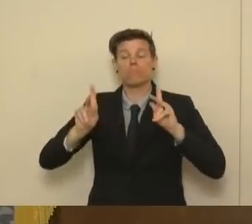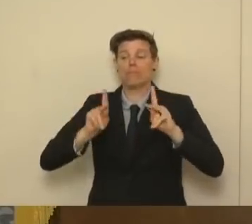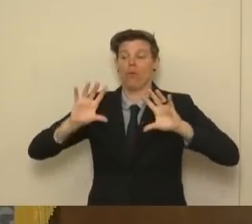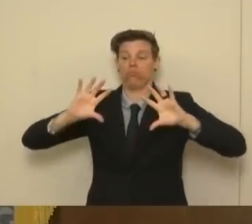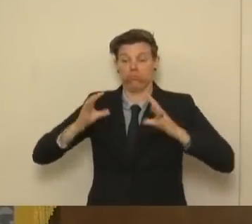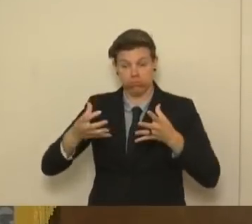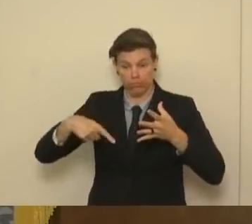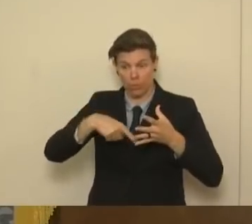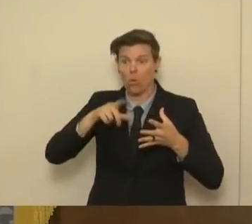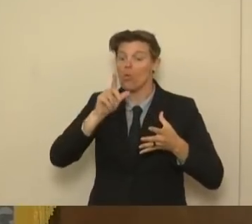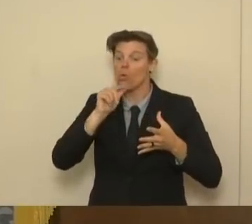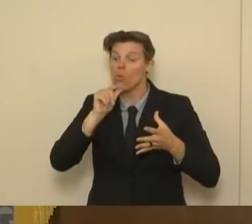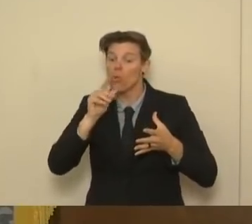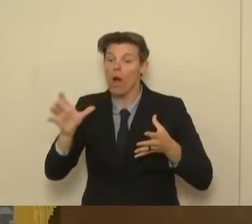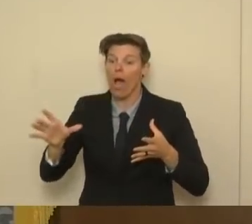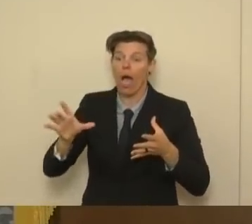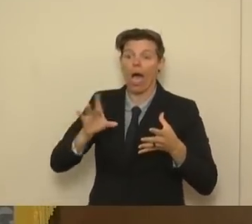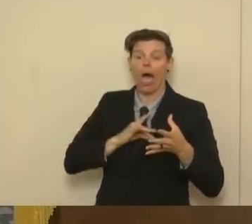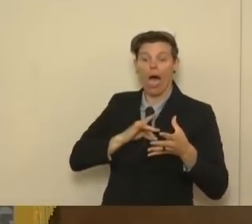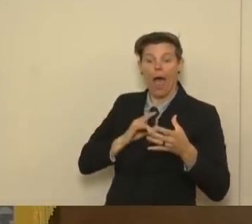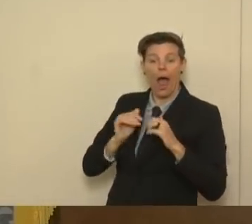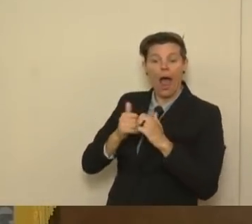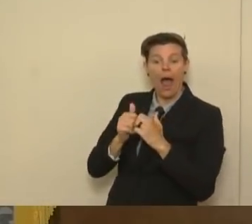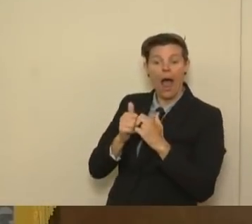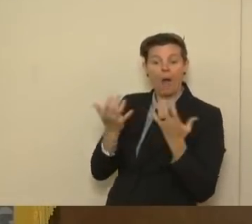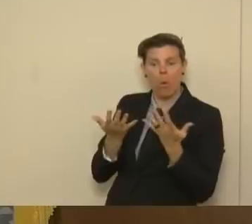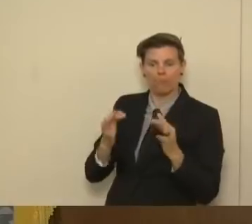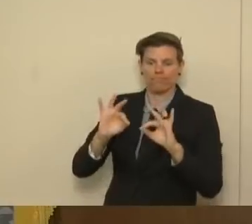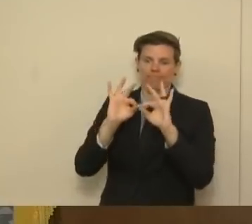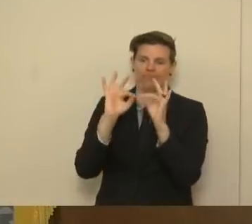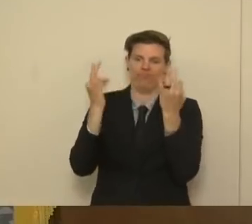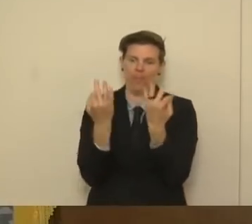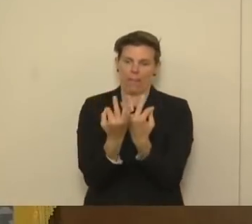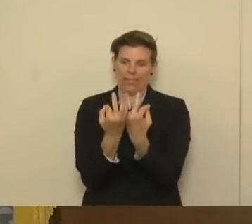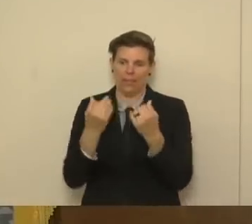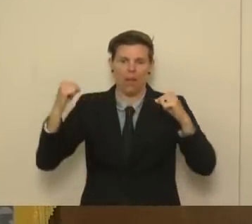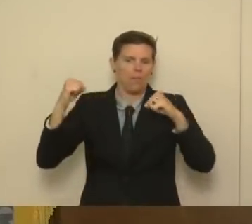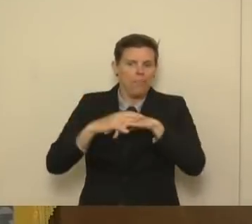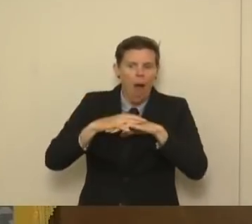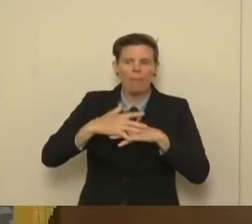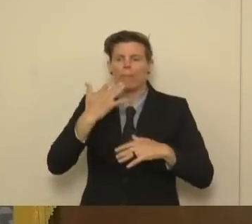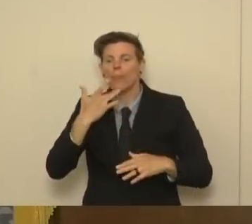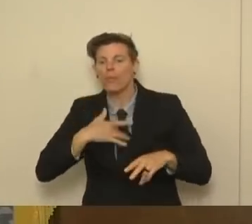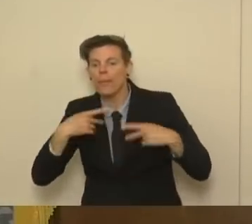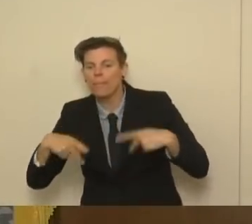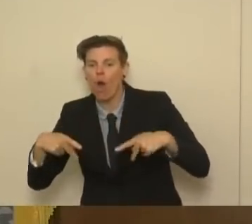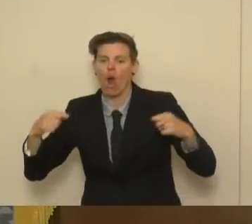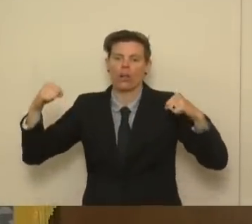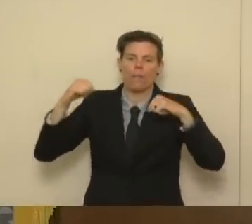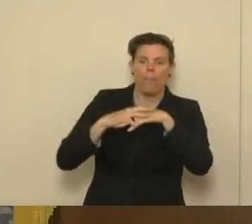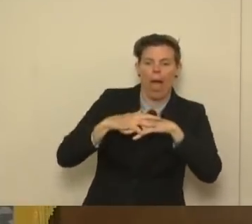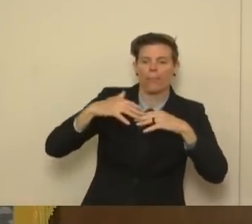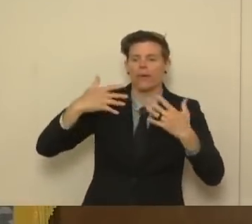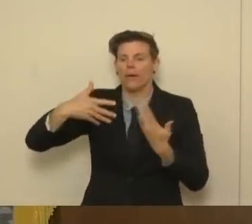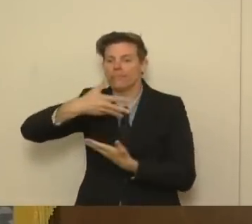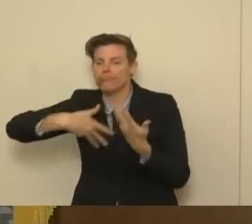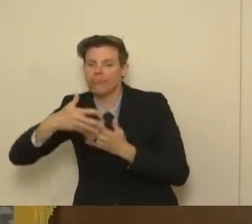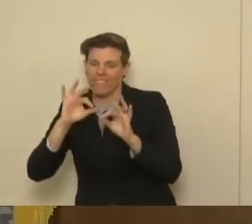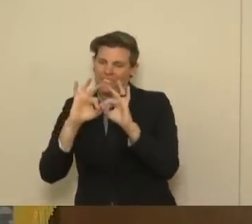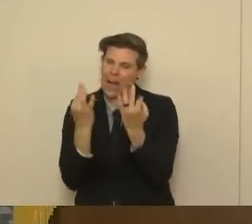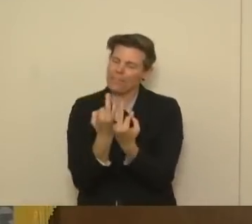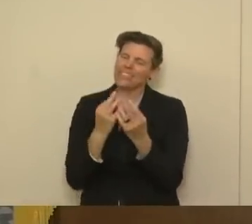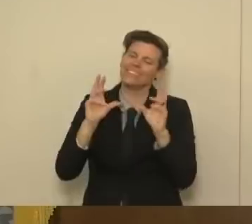gatherings. We need folks to stop having these large family gatherings. And I realize I'm asking a